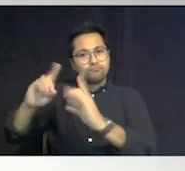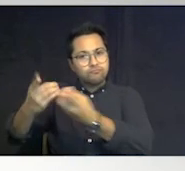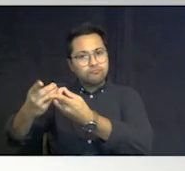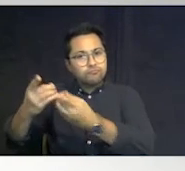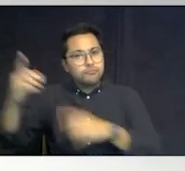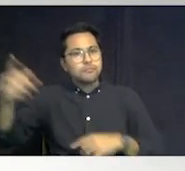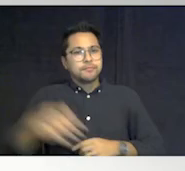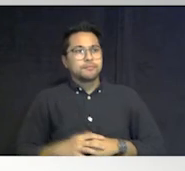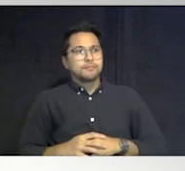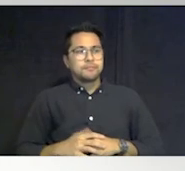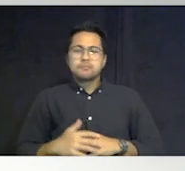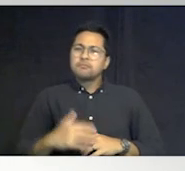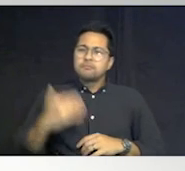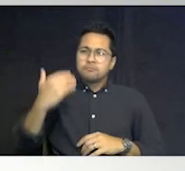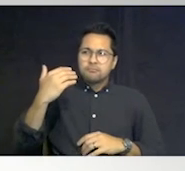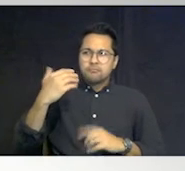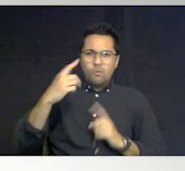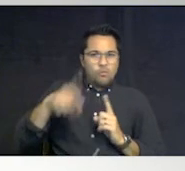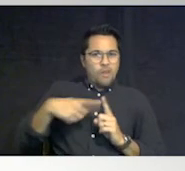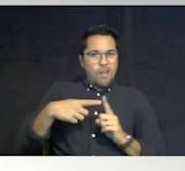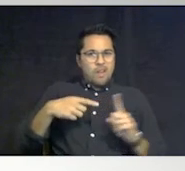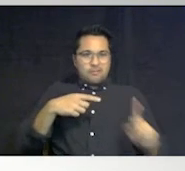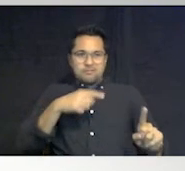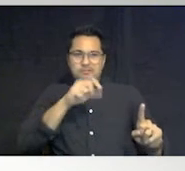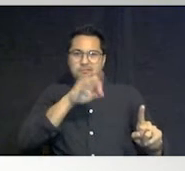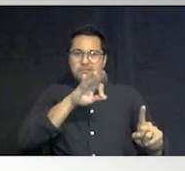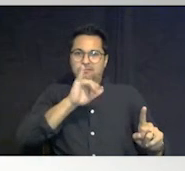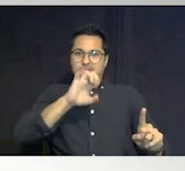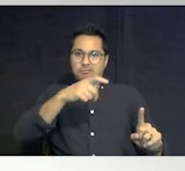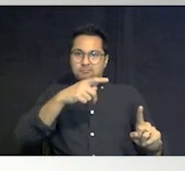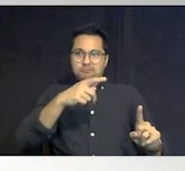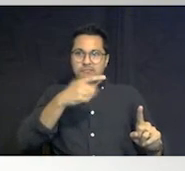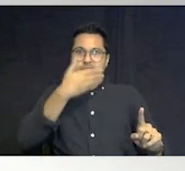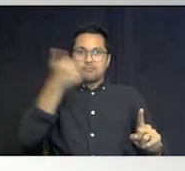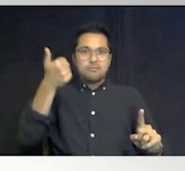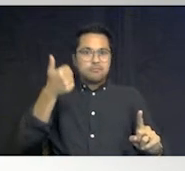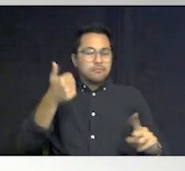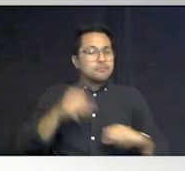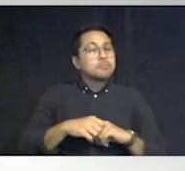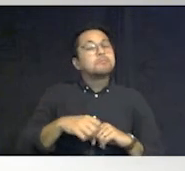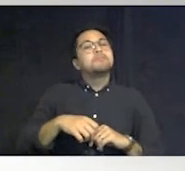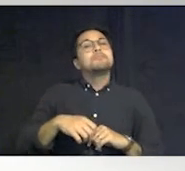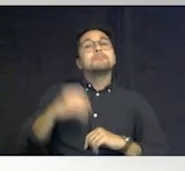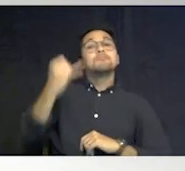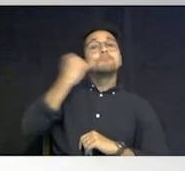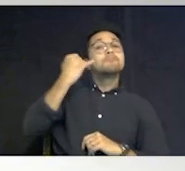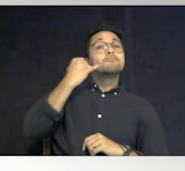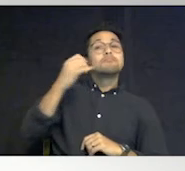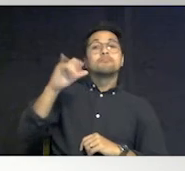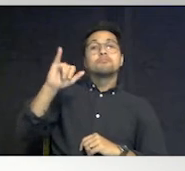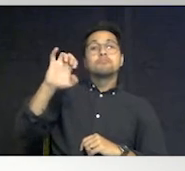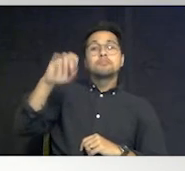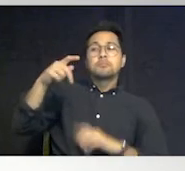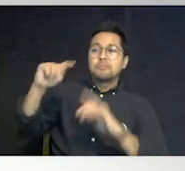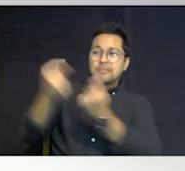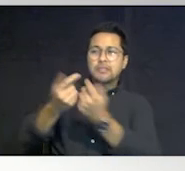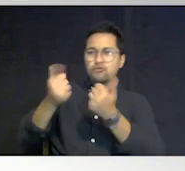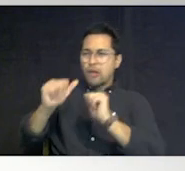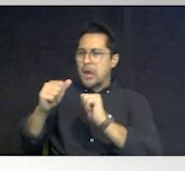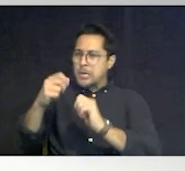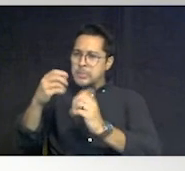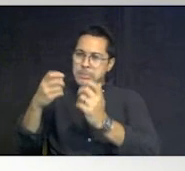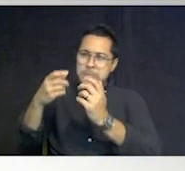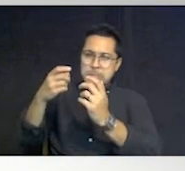know when an SFIEP is appropriate? So here are just a few scenarios. If an IEP team is spending more time trying to resolve